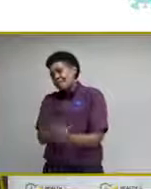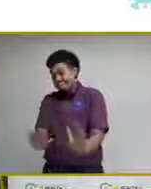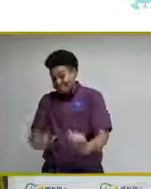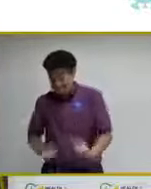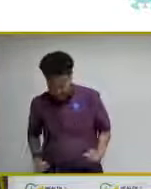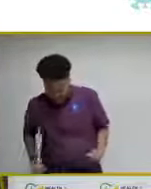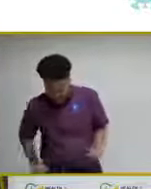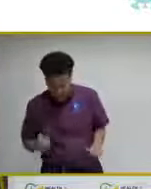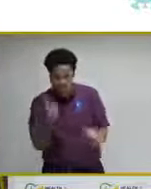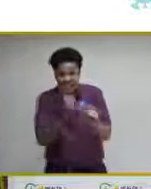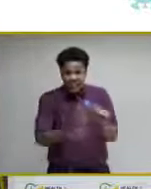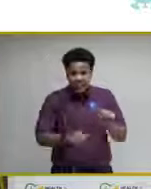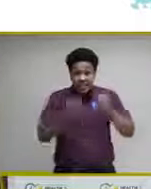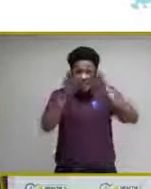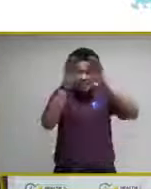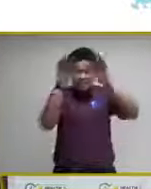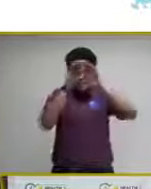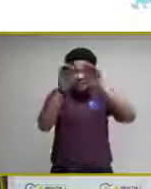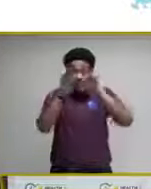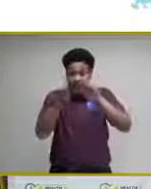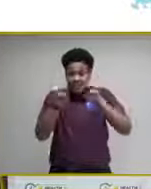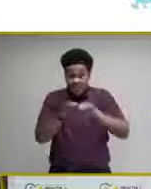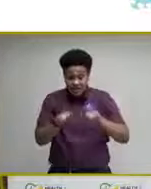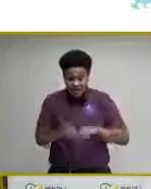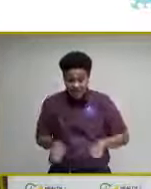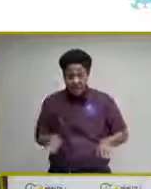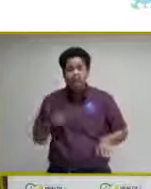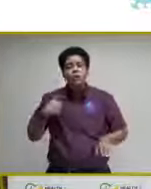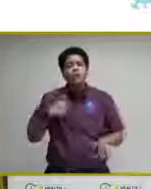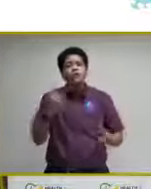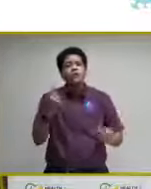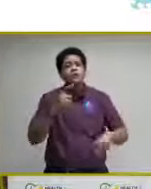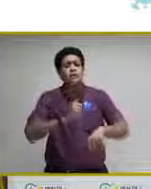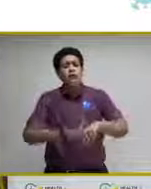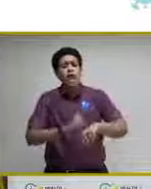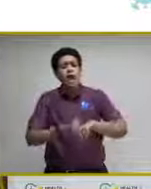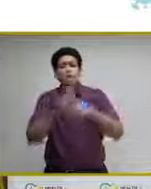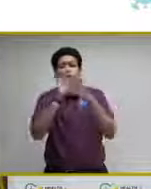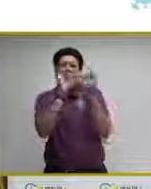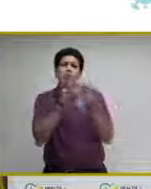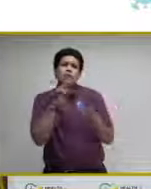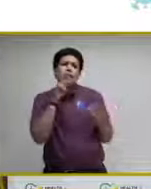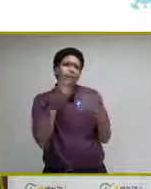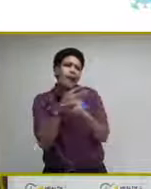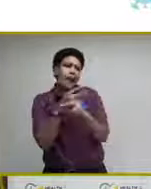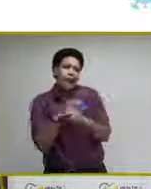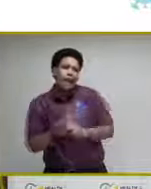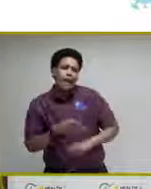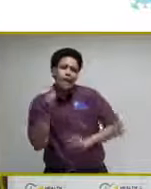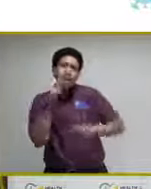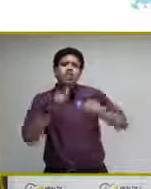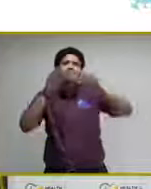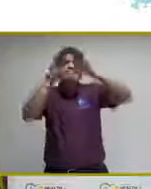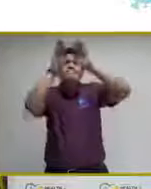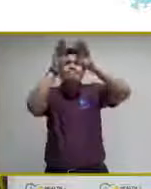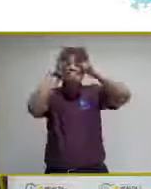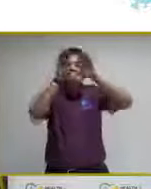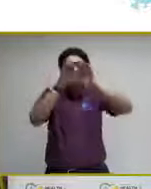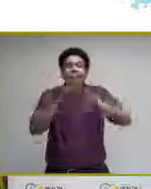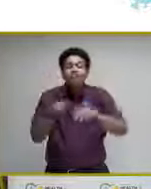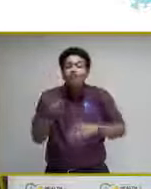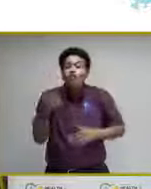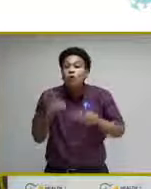stage, we have done a time and motion calculation, and each stage of the